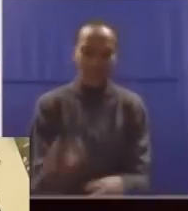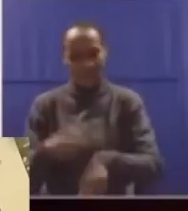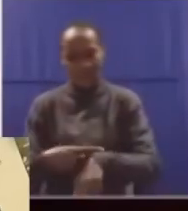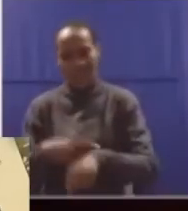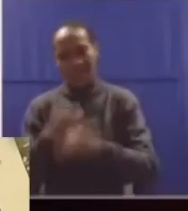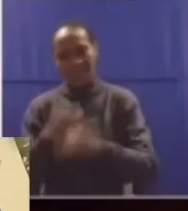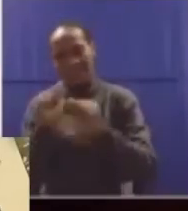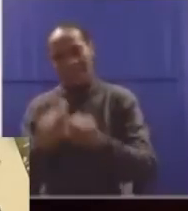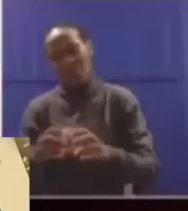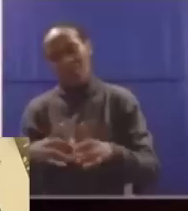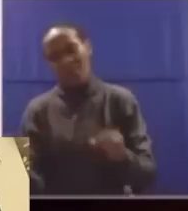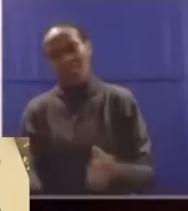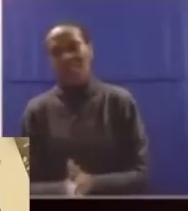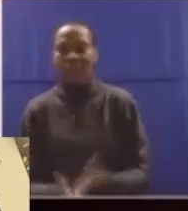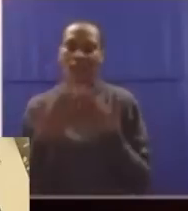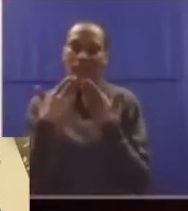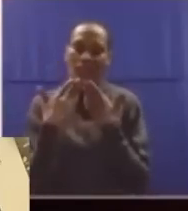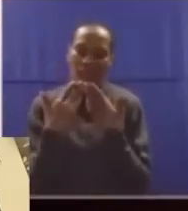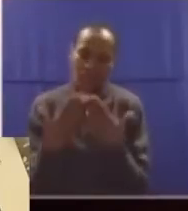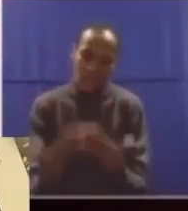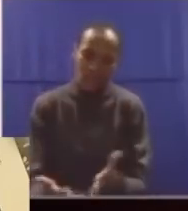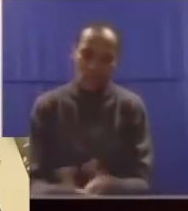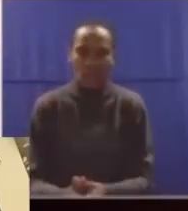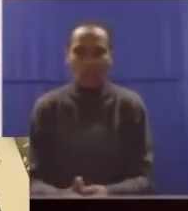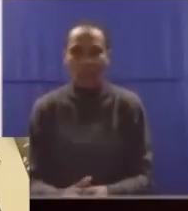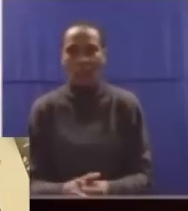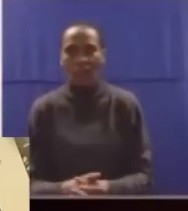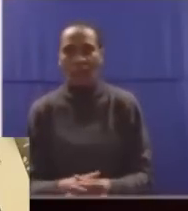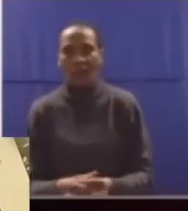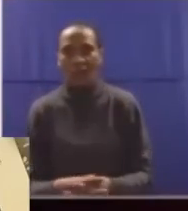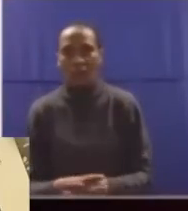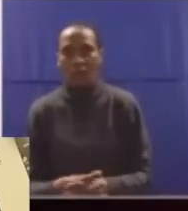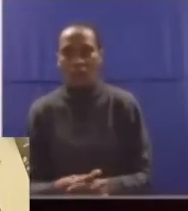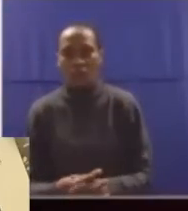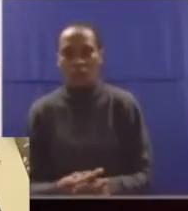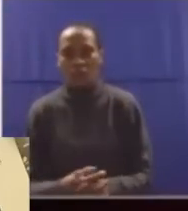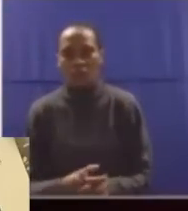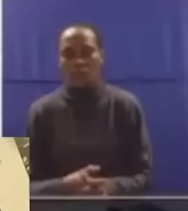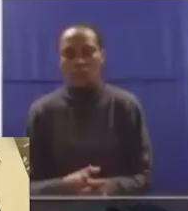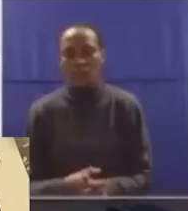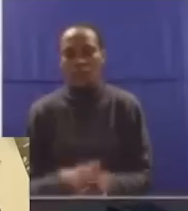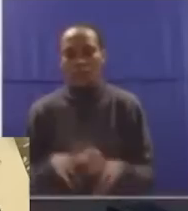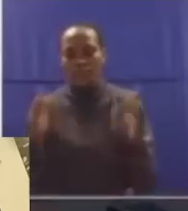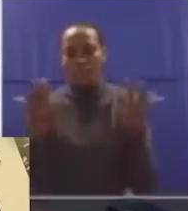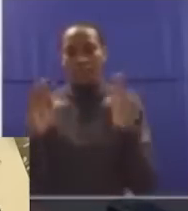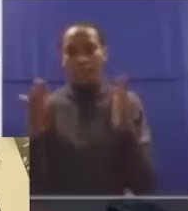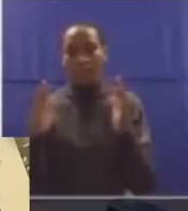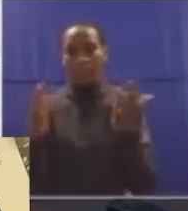vote this ANC government out. Thank you. I thank you, Chairperson.